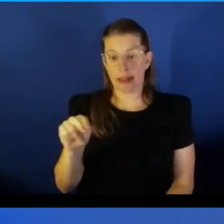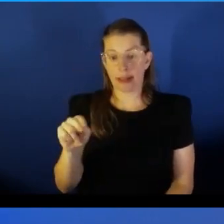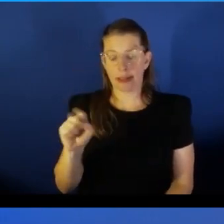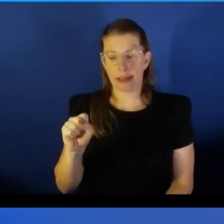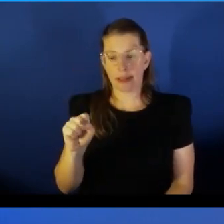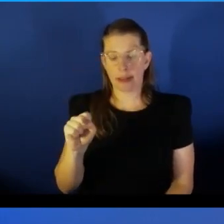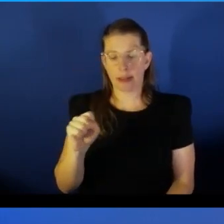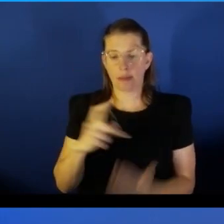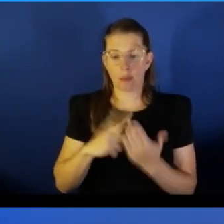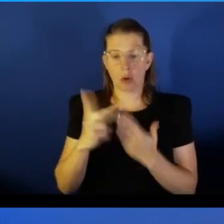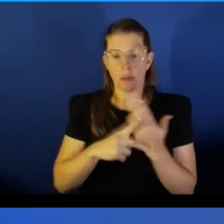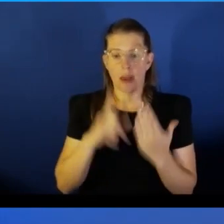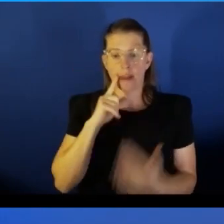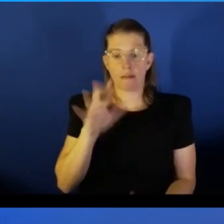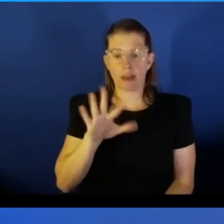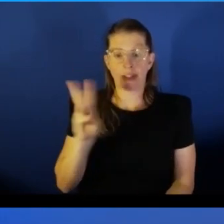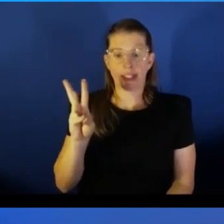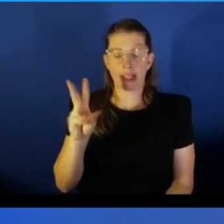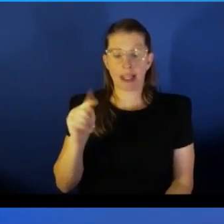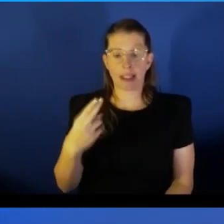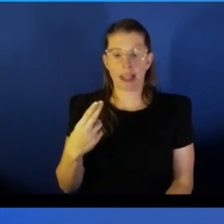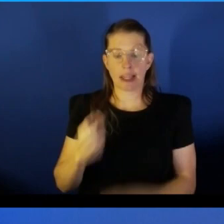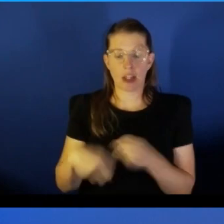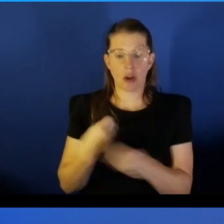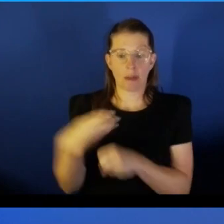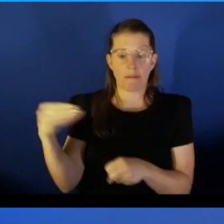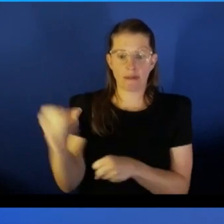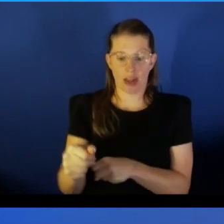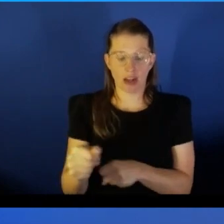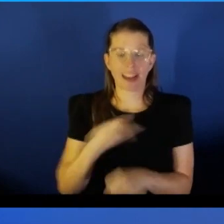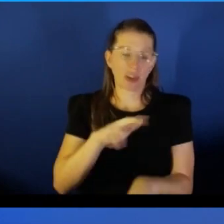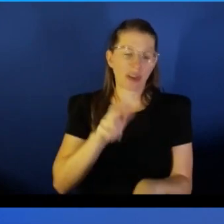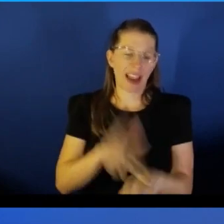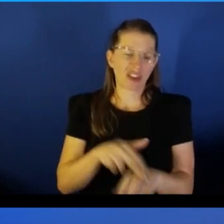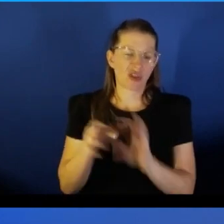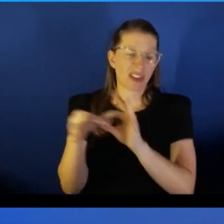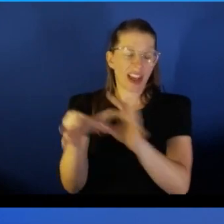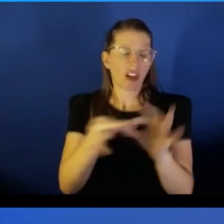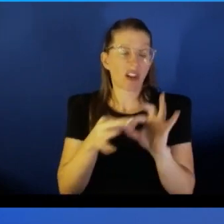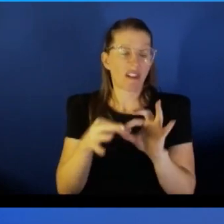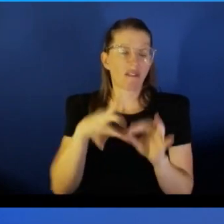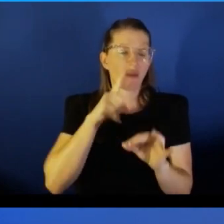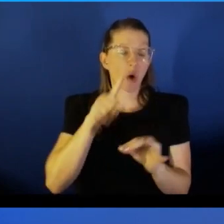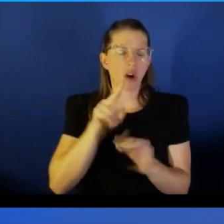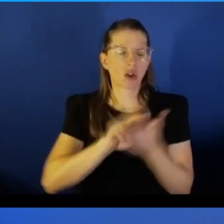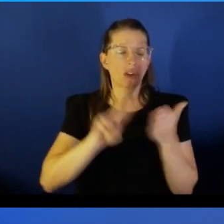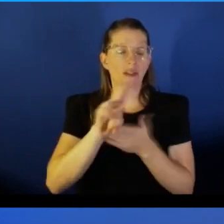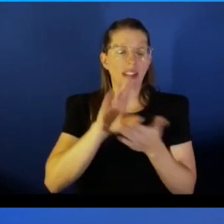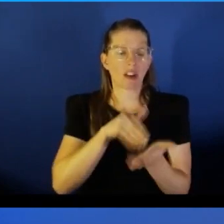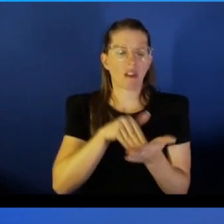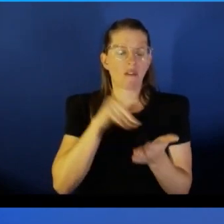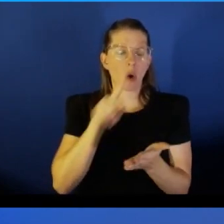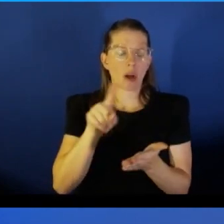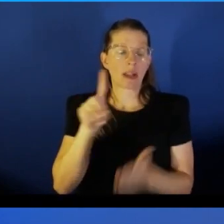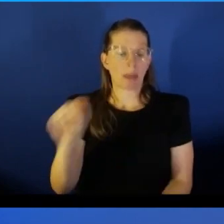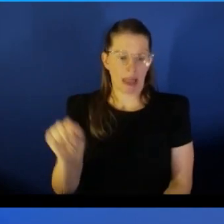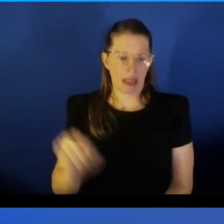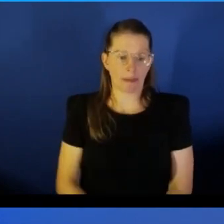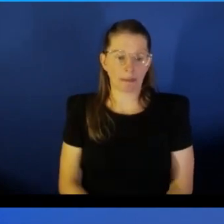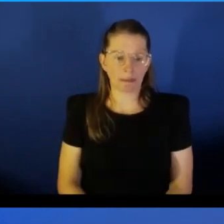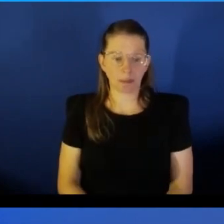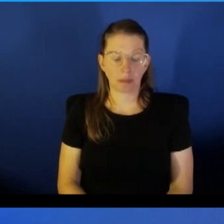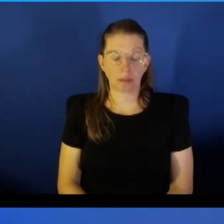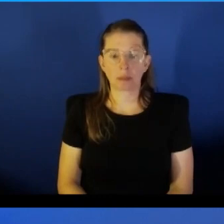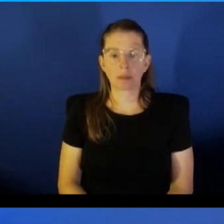our 56th year being funded, and so we're part of a national network of university centers on disability. And through this program, we train